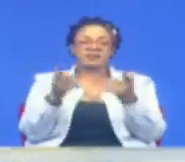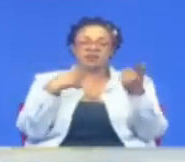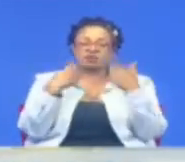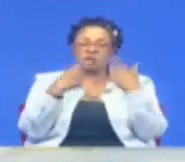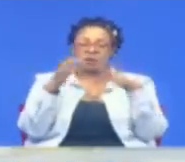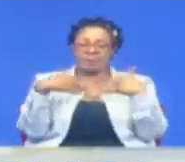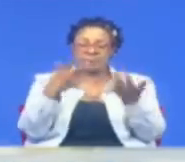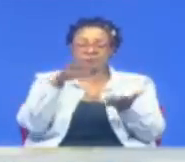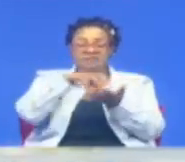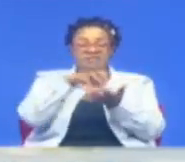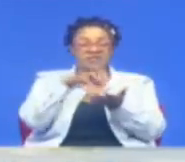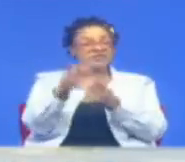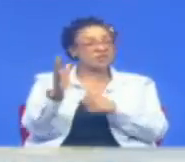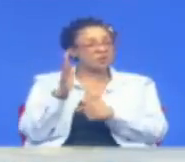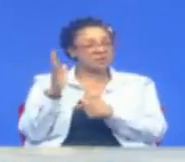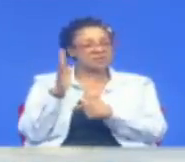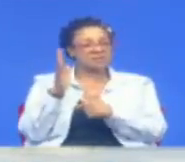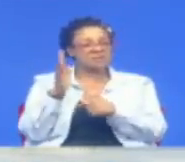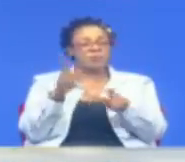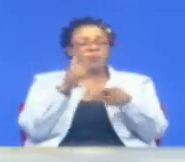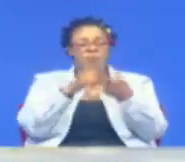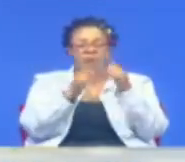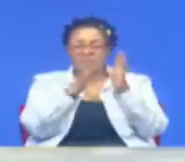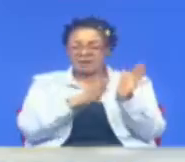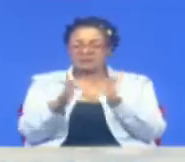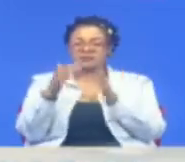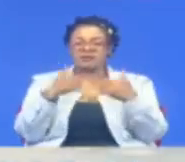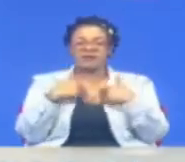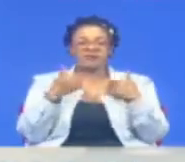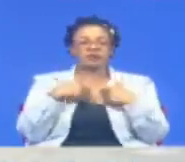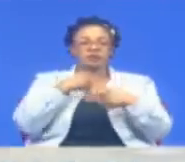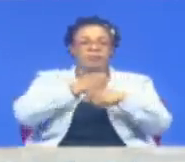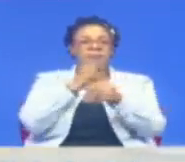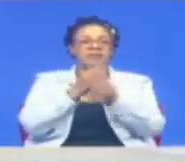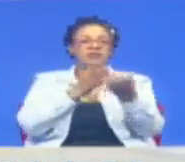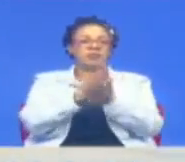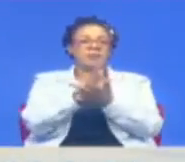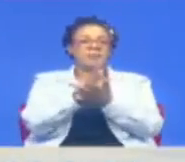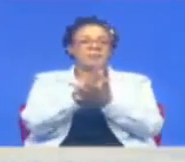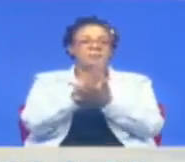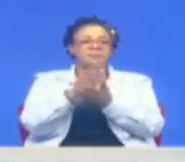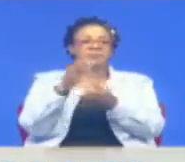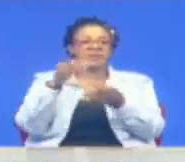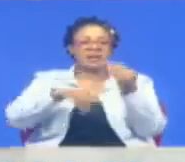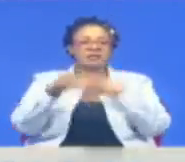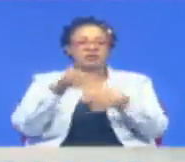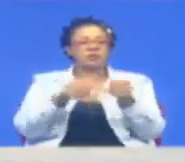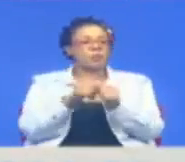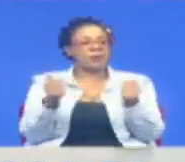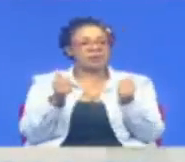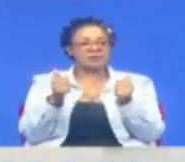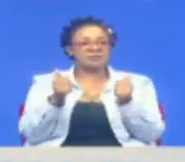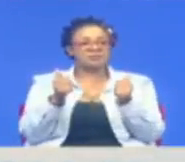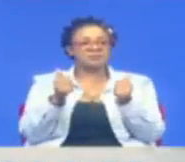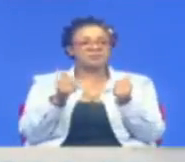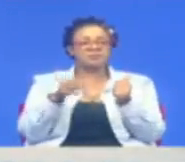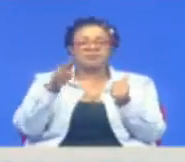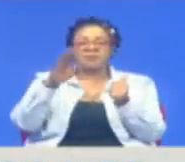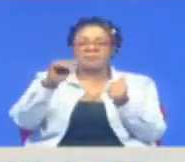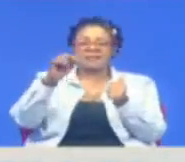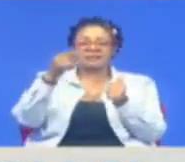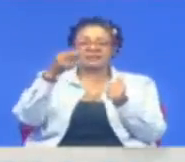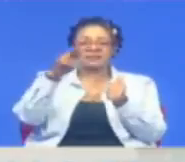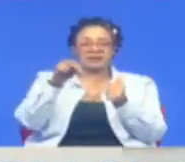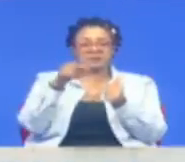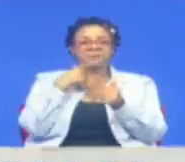of security and what plans they have to secure the election. The Inspector General of Police, Martin Okoth Ochola, said